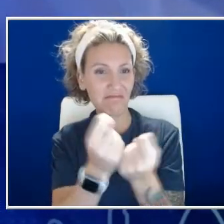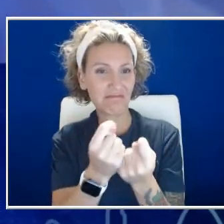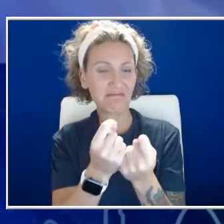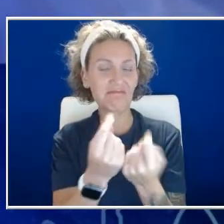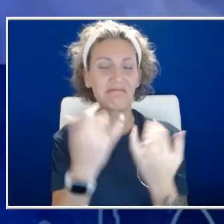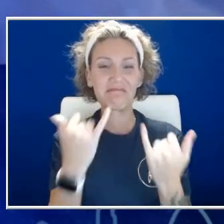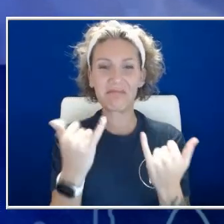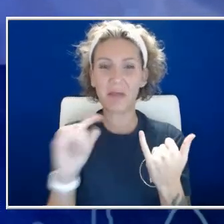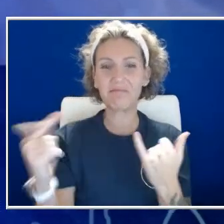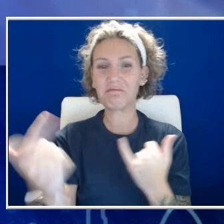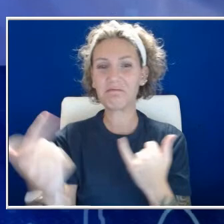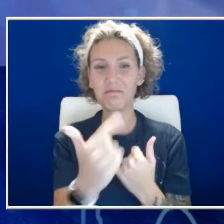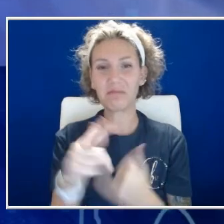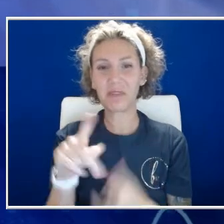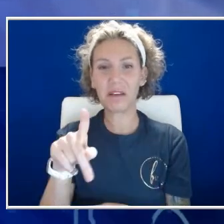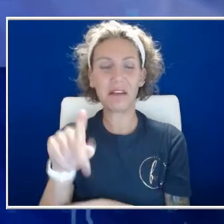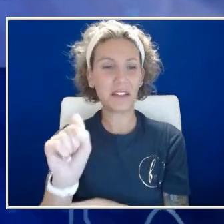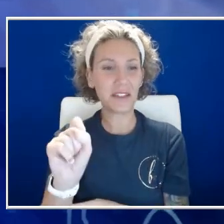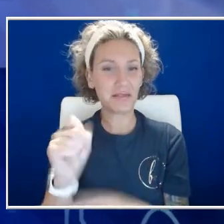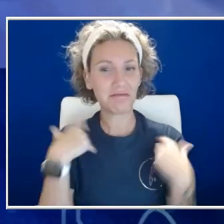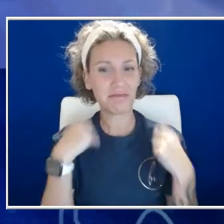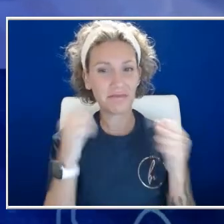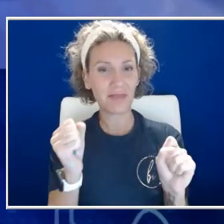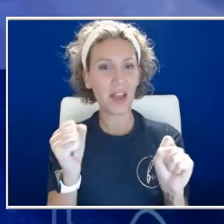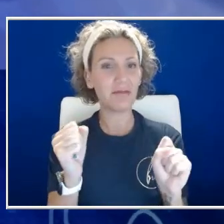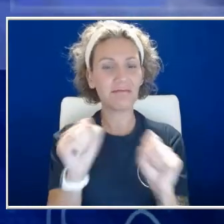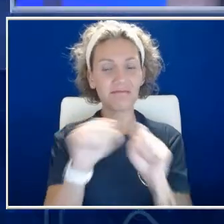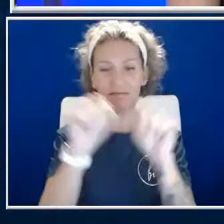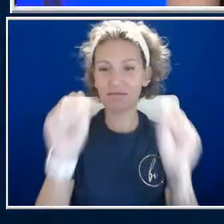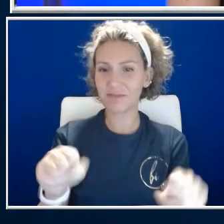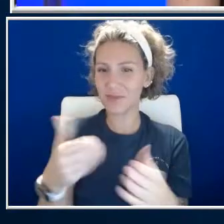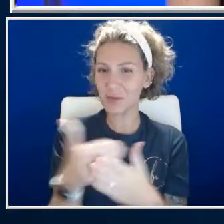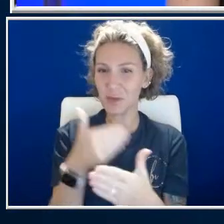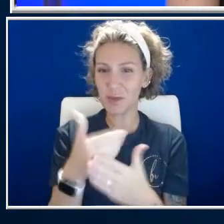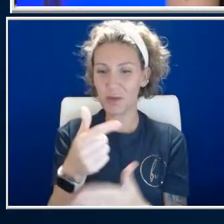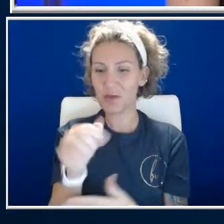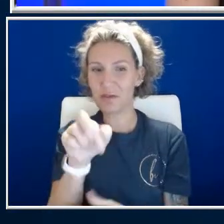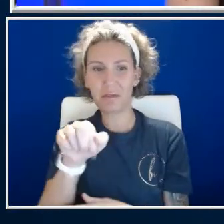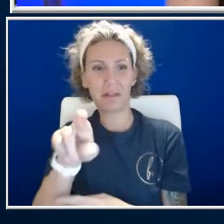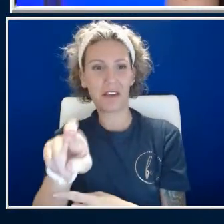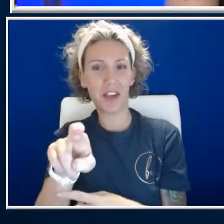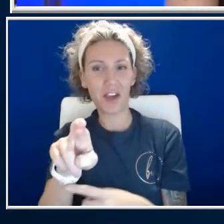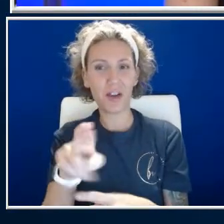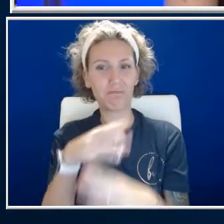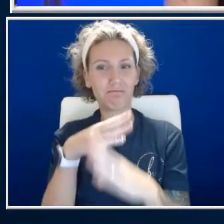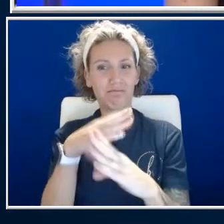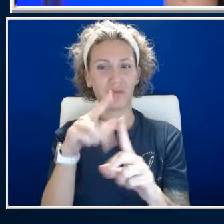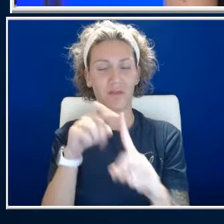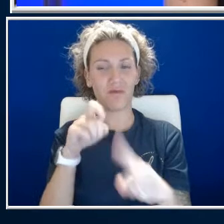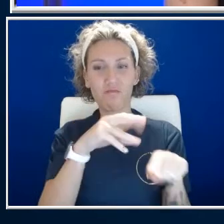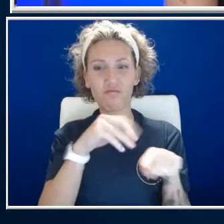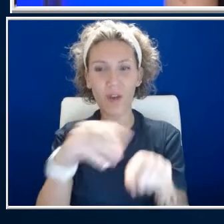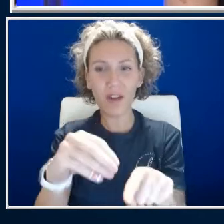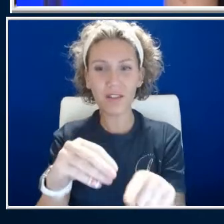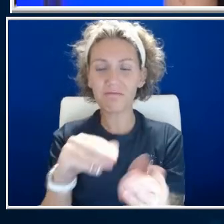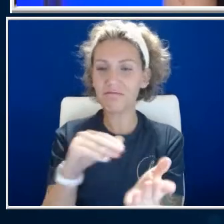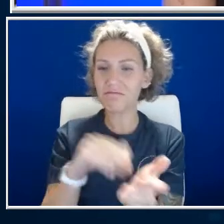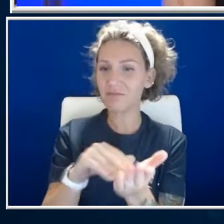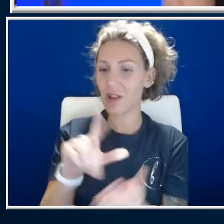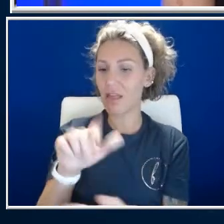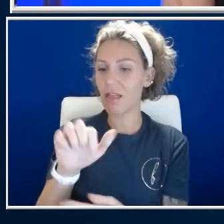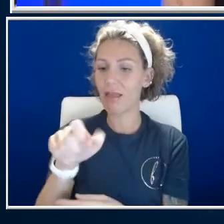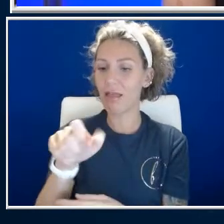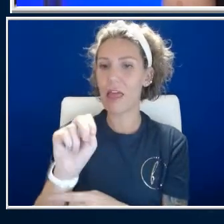System has some new gear that can shield staff from radiation. Dr. Alan Reeves is here to help us explain. He is the Director of